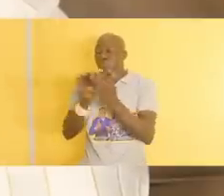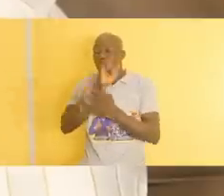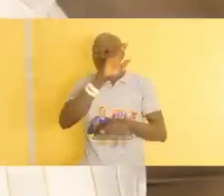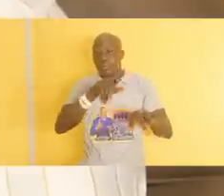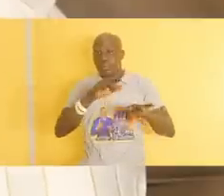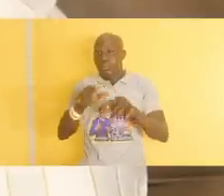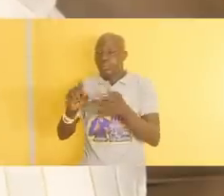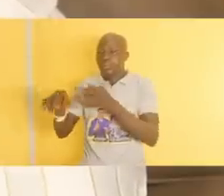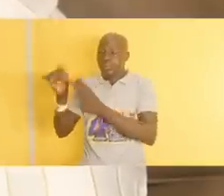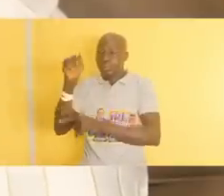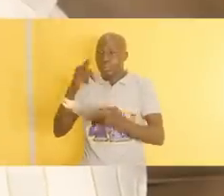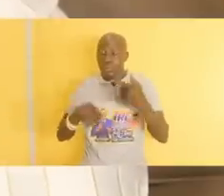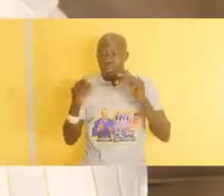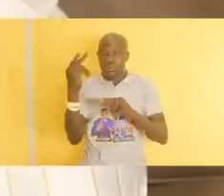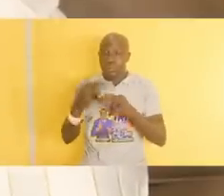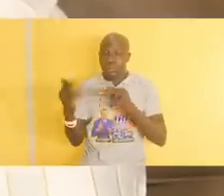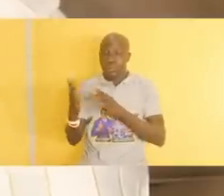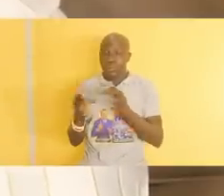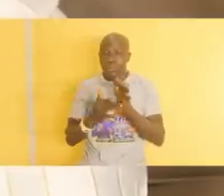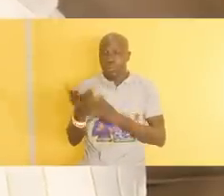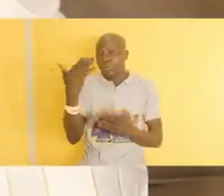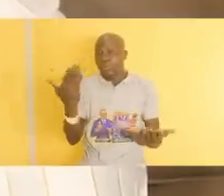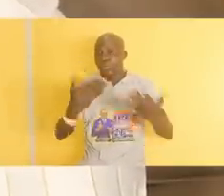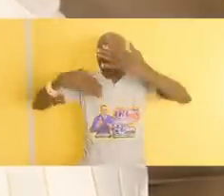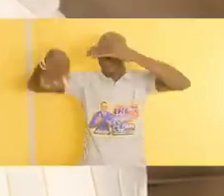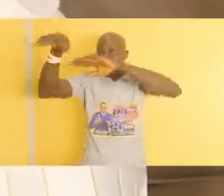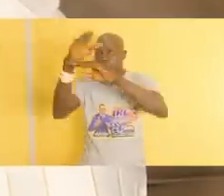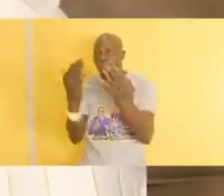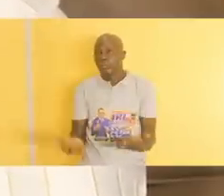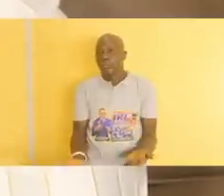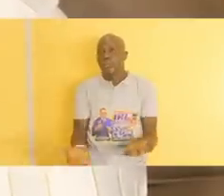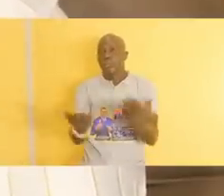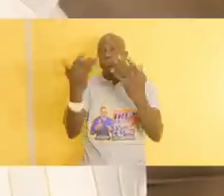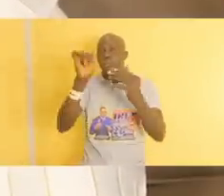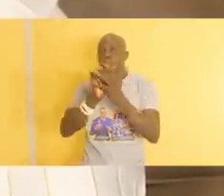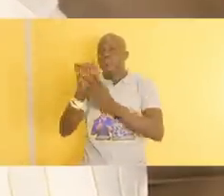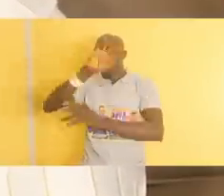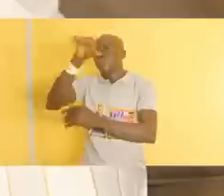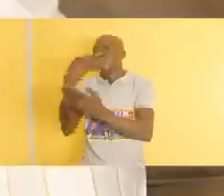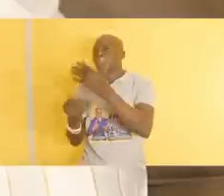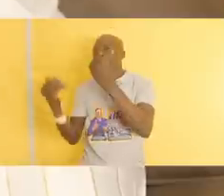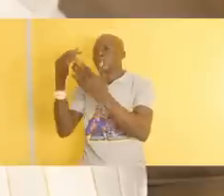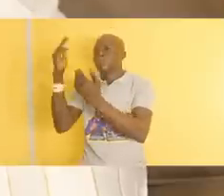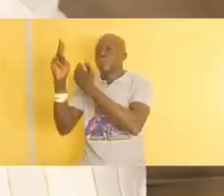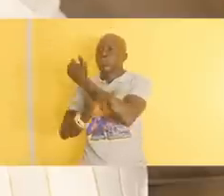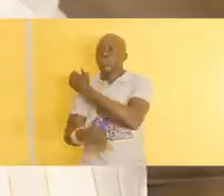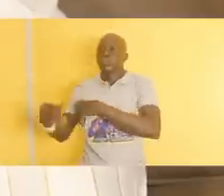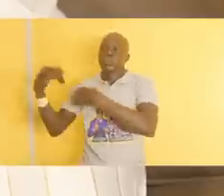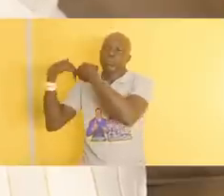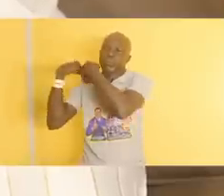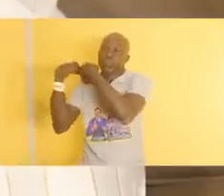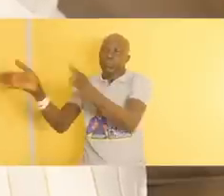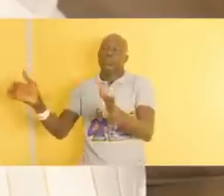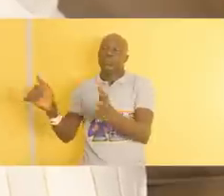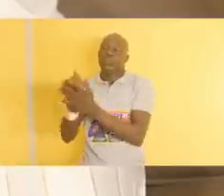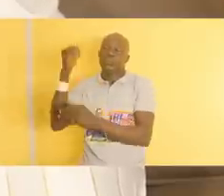people. Loruko Jesu. In the name of Jesus. Oh, be the for. Every praise is for you. Ire to sonu ti pa ti pa. You've loved for a very long time. Ma ju